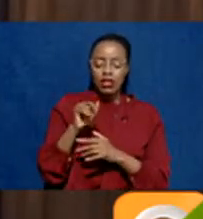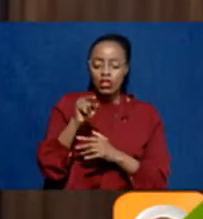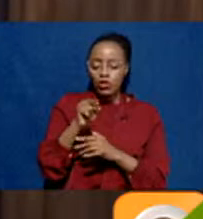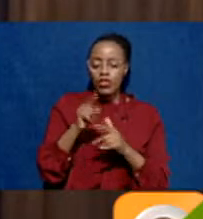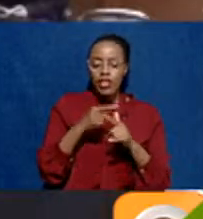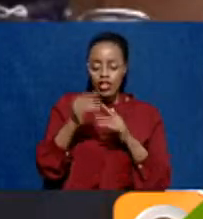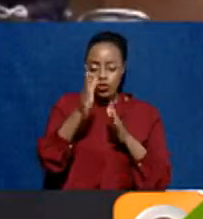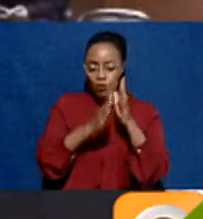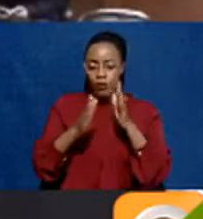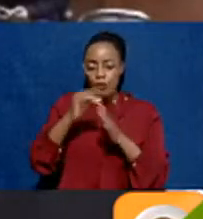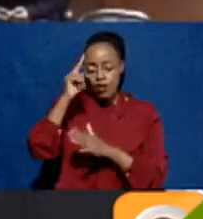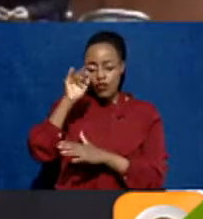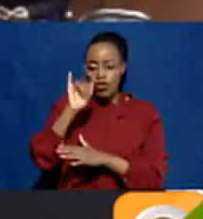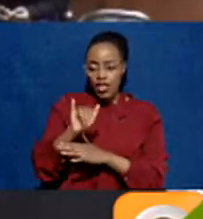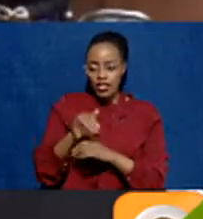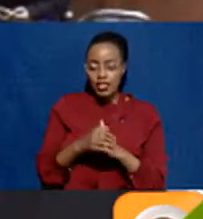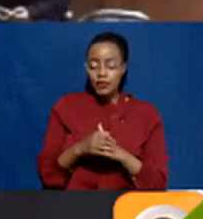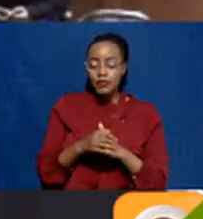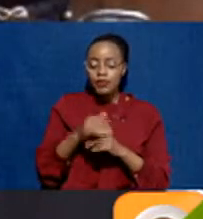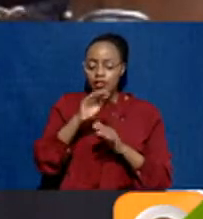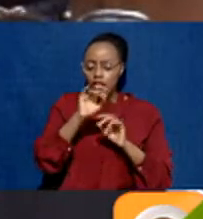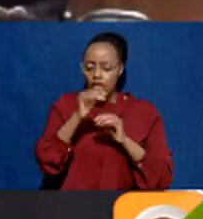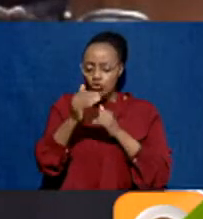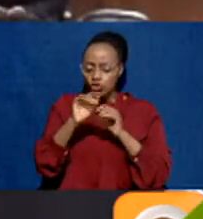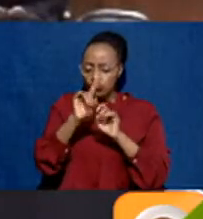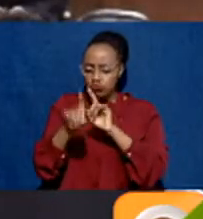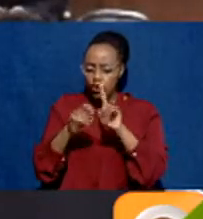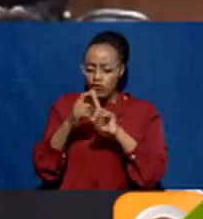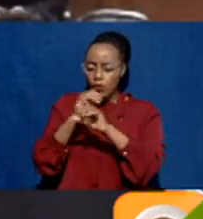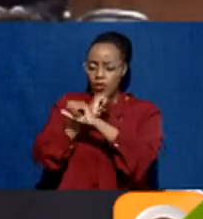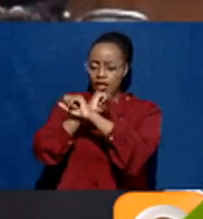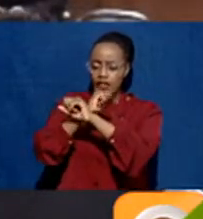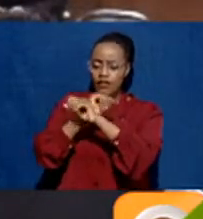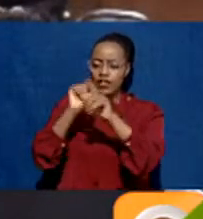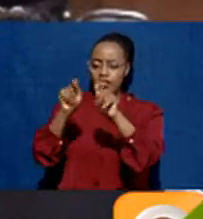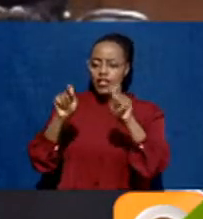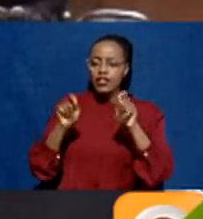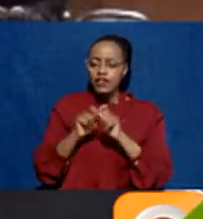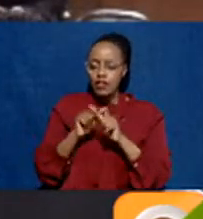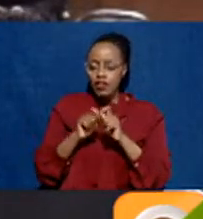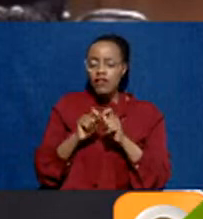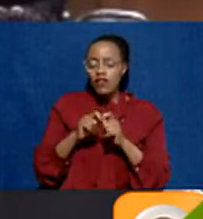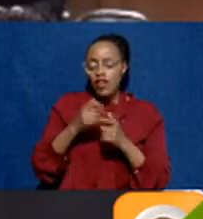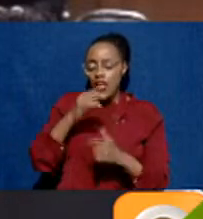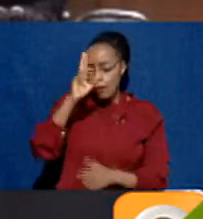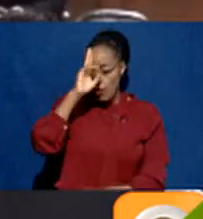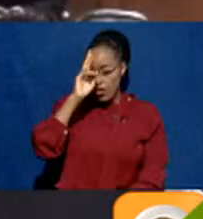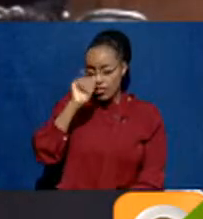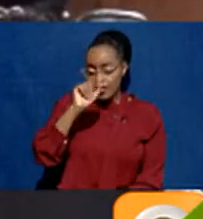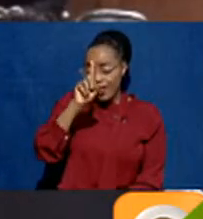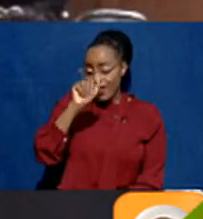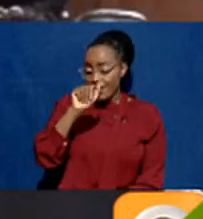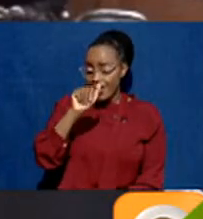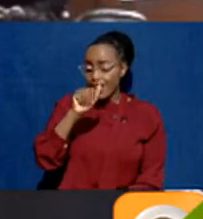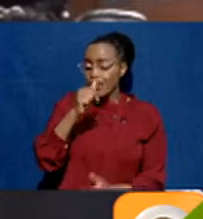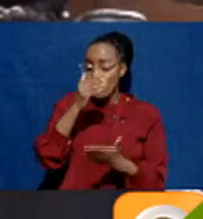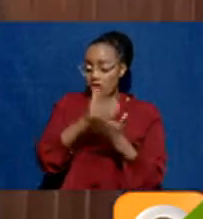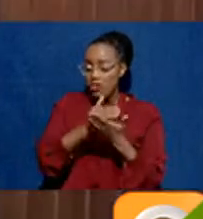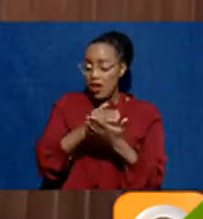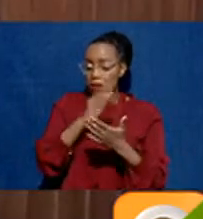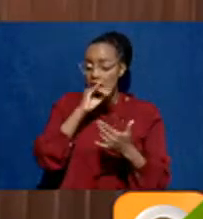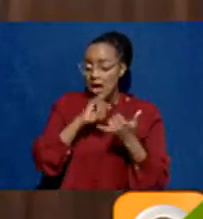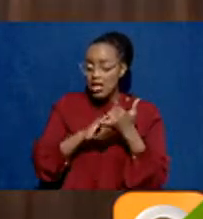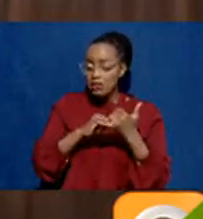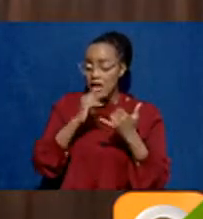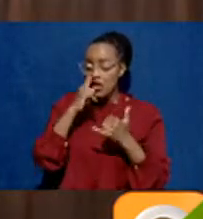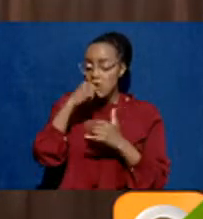prepare for it." At cross-examination from the defense, Officer Ade said he could not ascertain who the husband